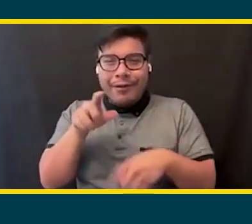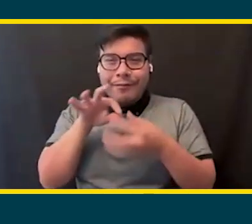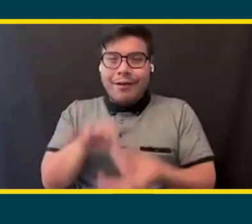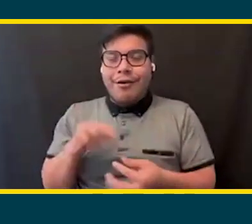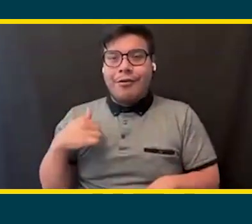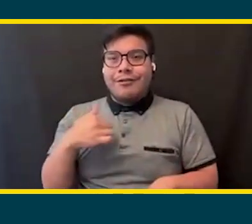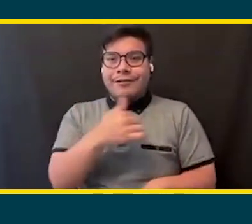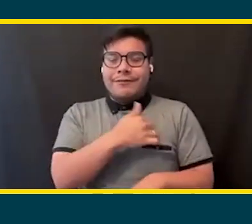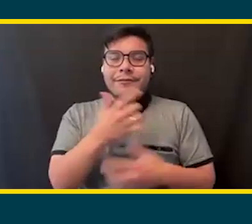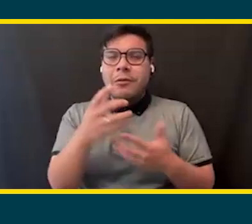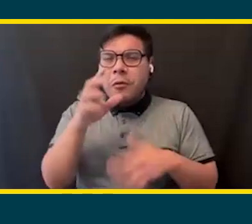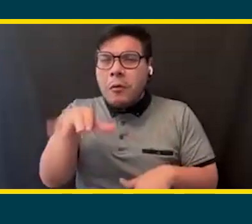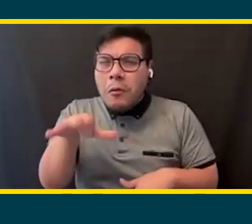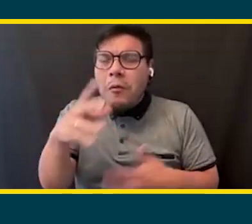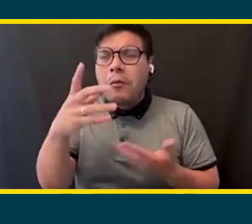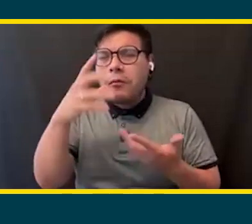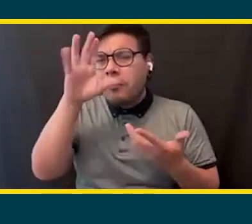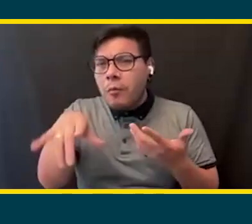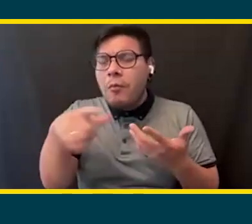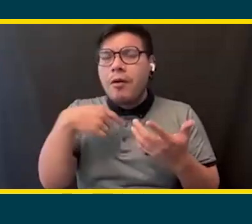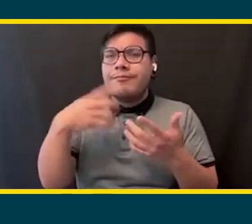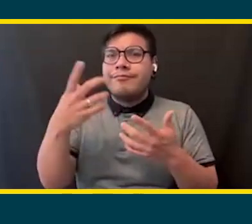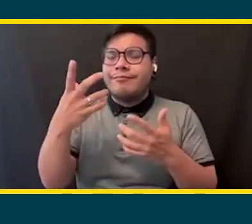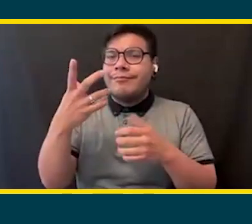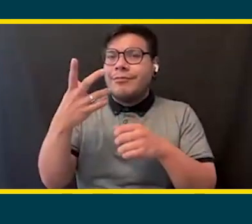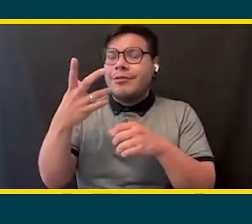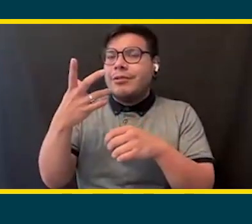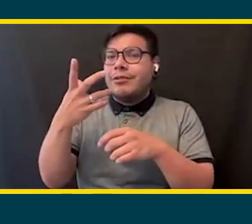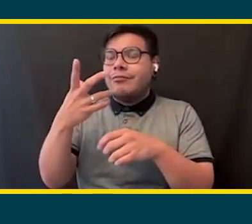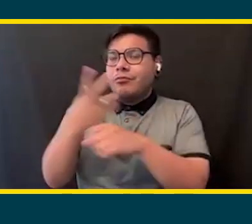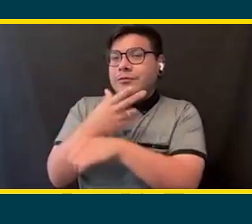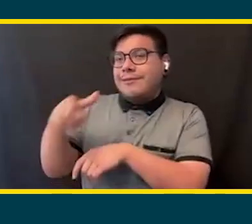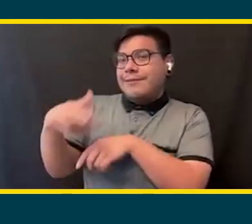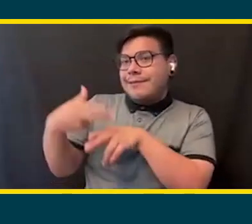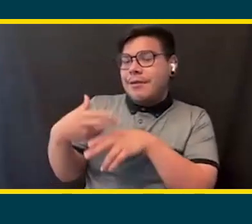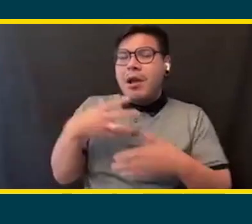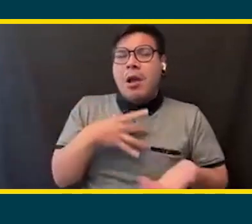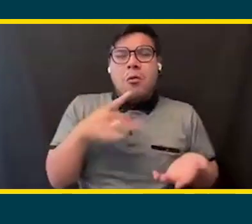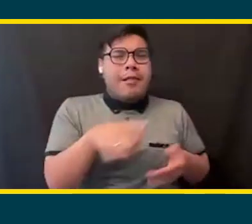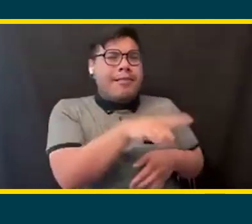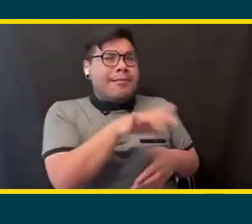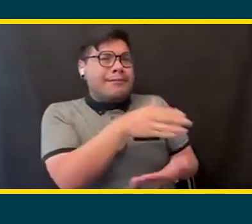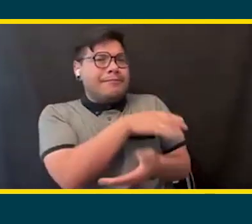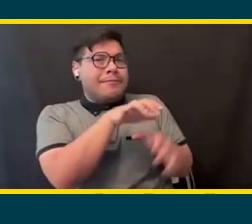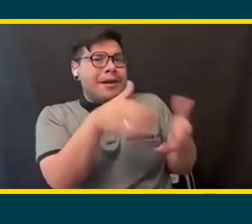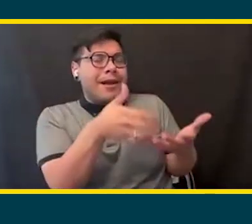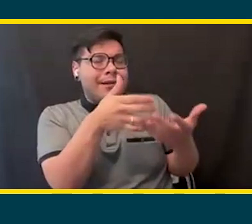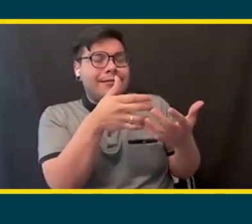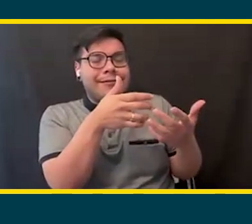I am gonna start going by this name now. I don't like this band anymore. I don't